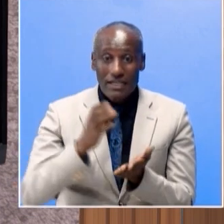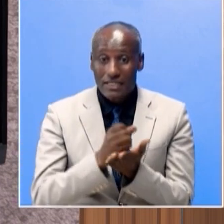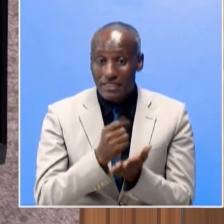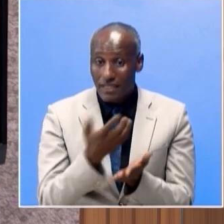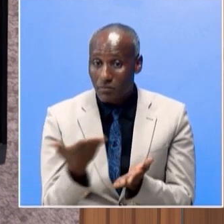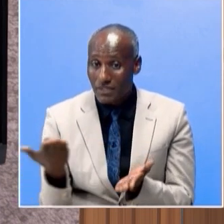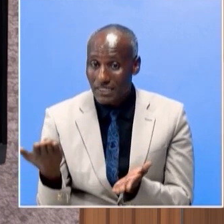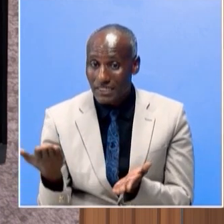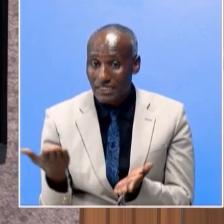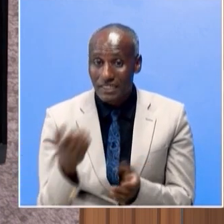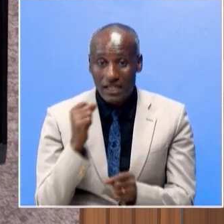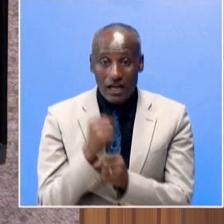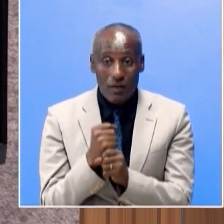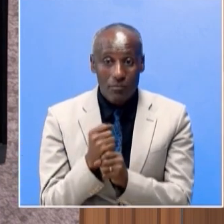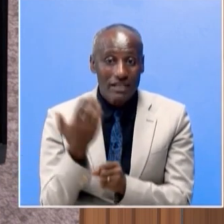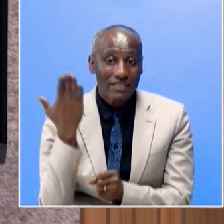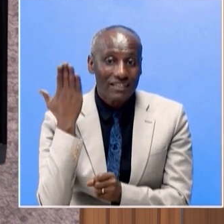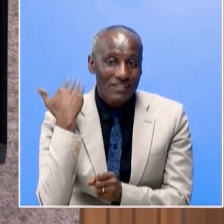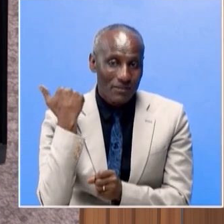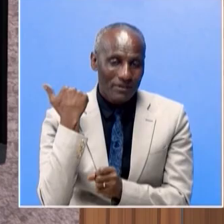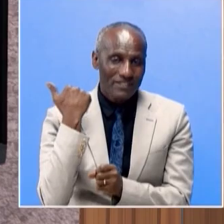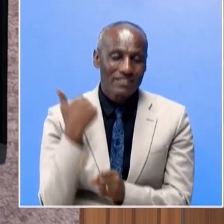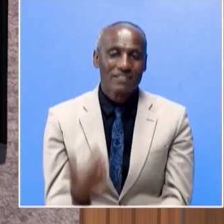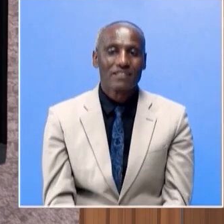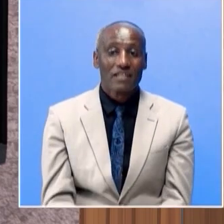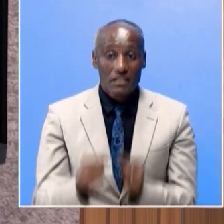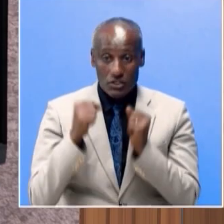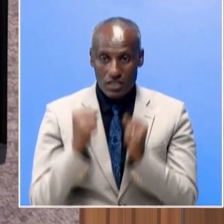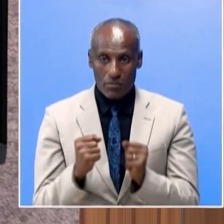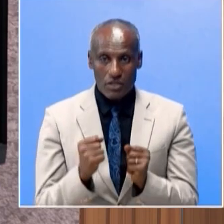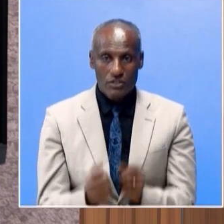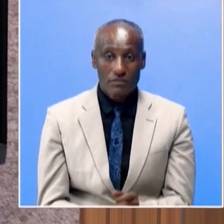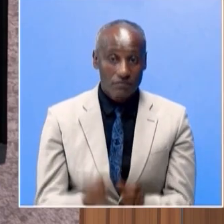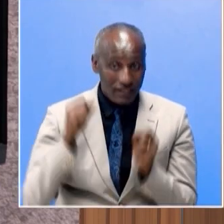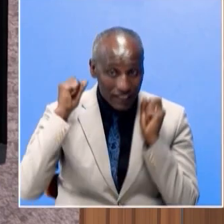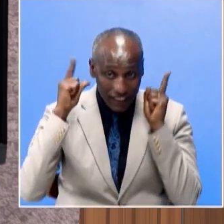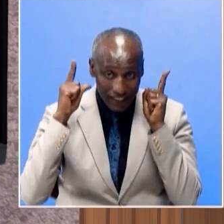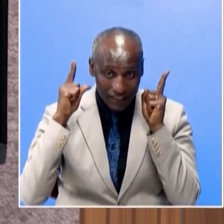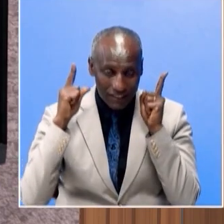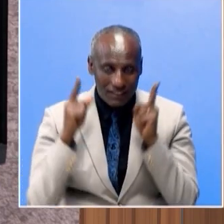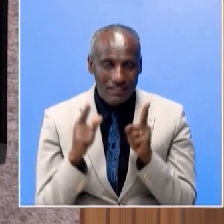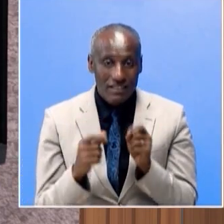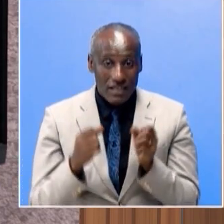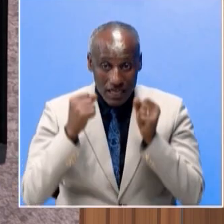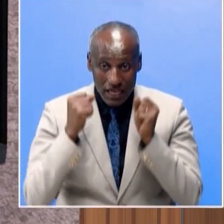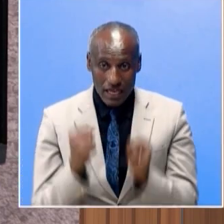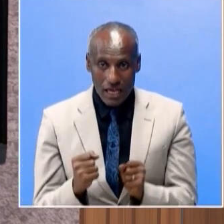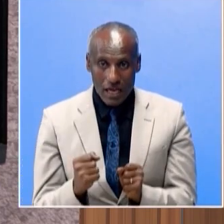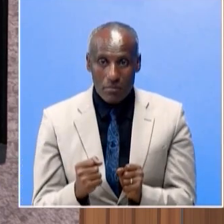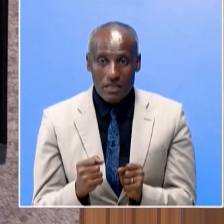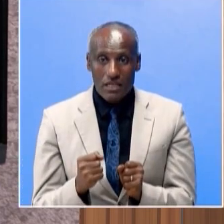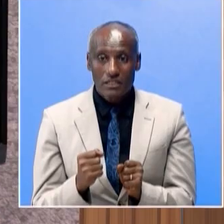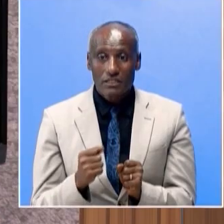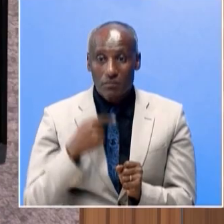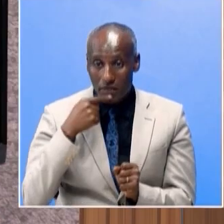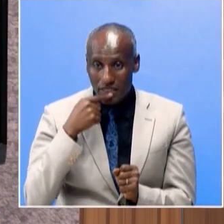past. Still we are talking about what? Ability. Is it clear? Ability means be able to do